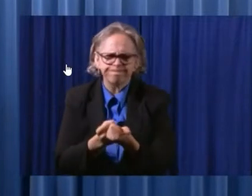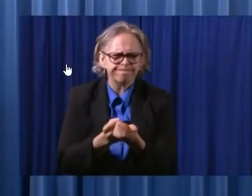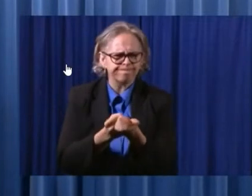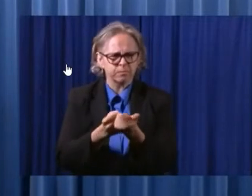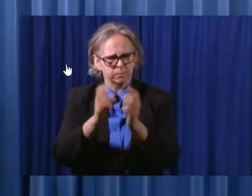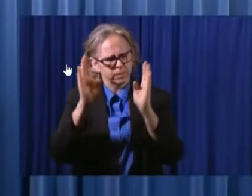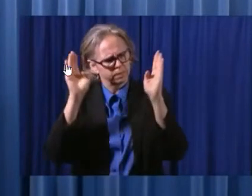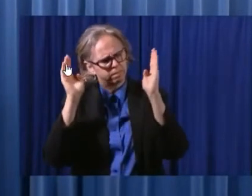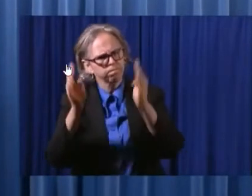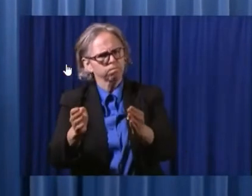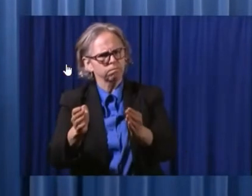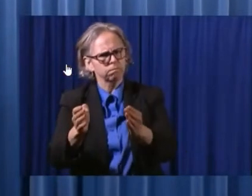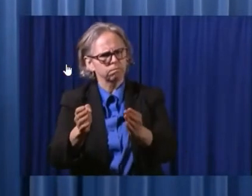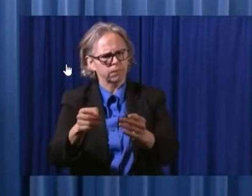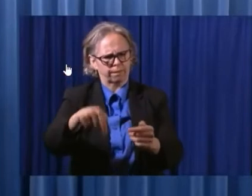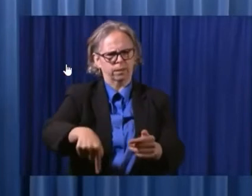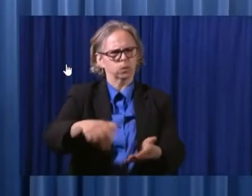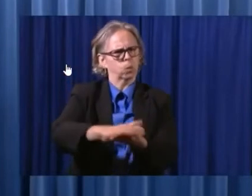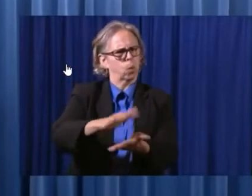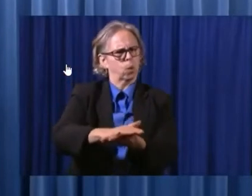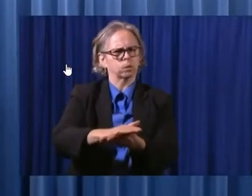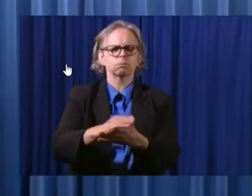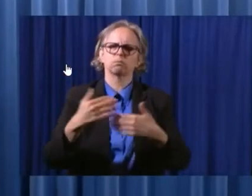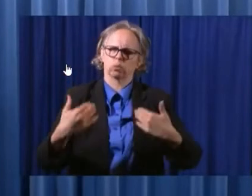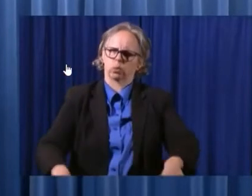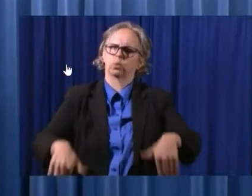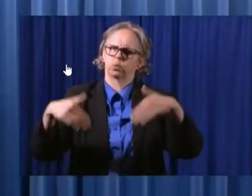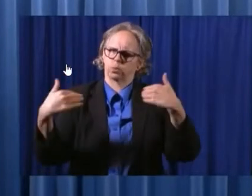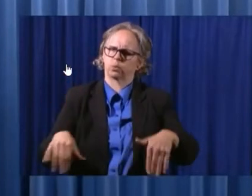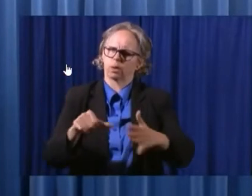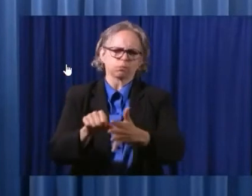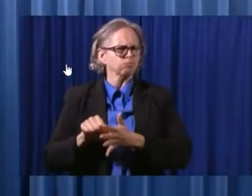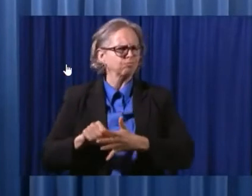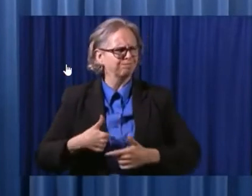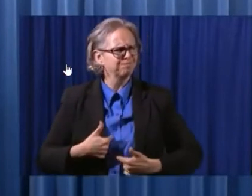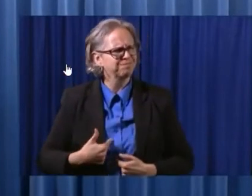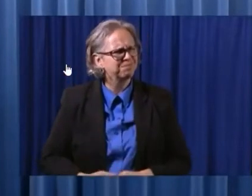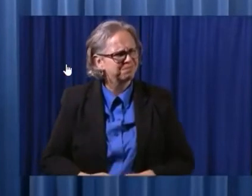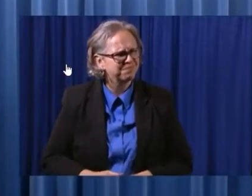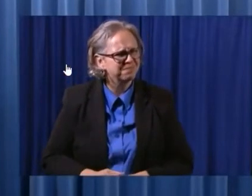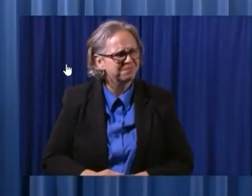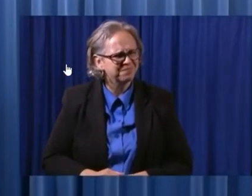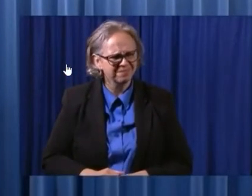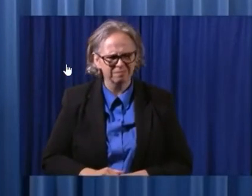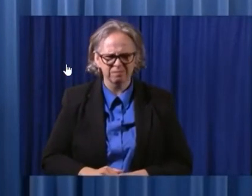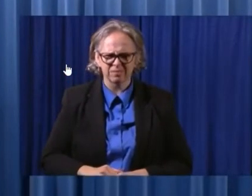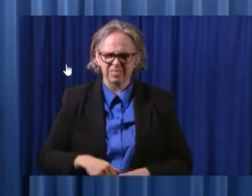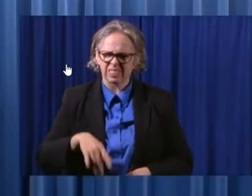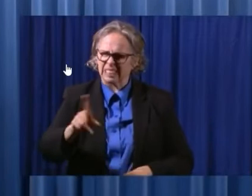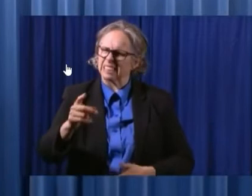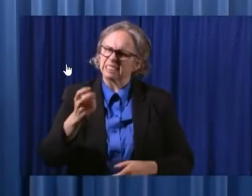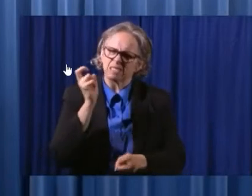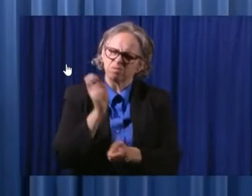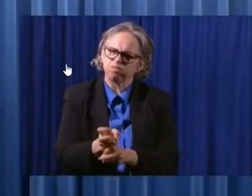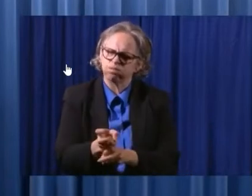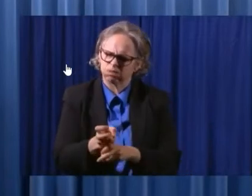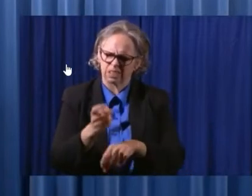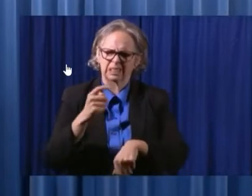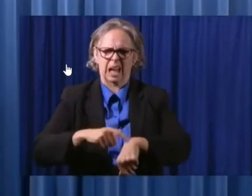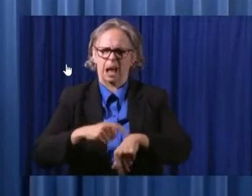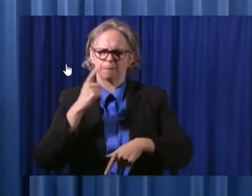amazing. They went through a difficult time. They continue in a difficult time. But they've